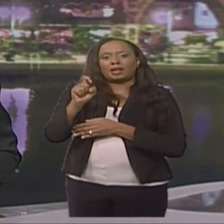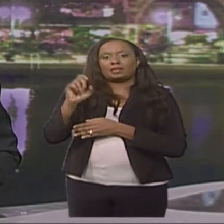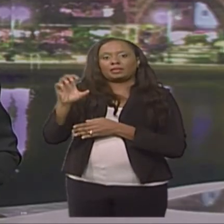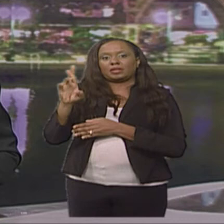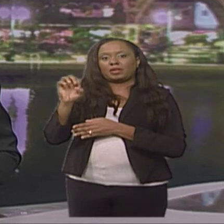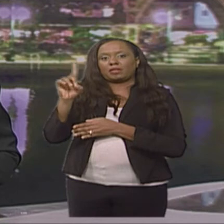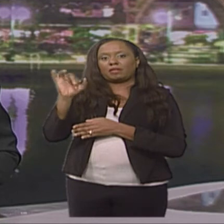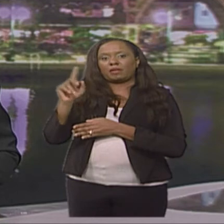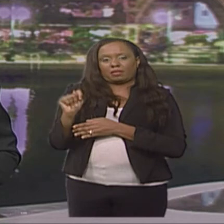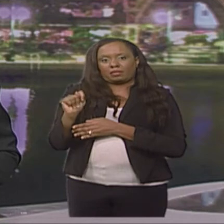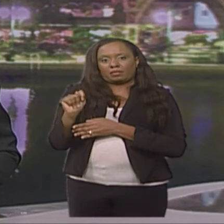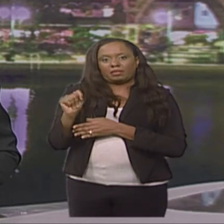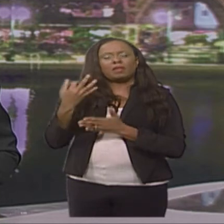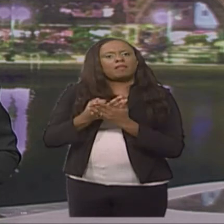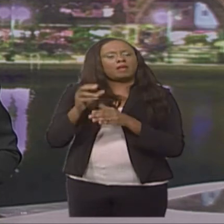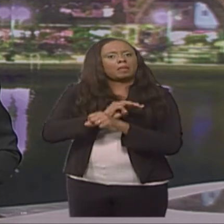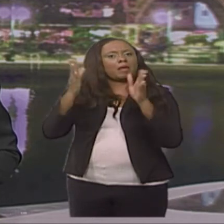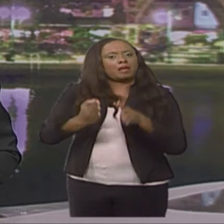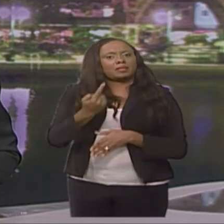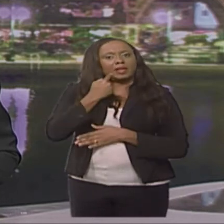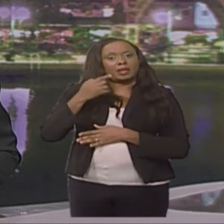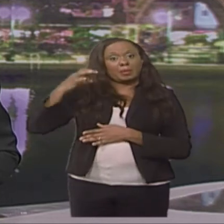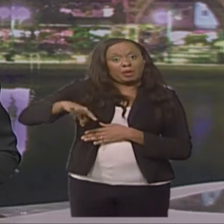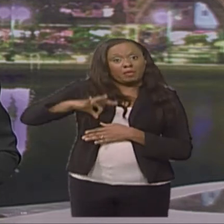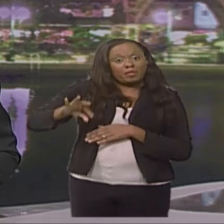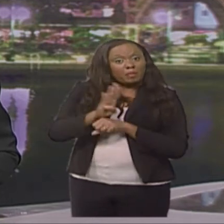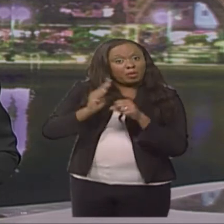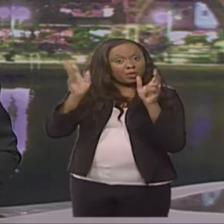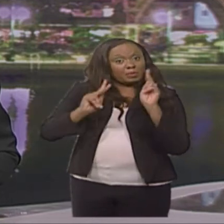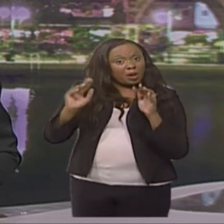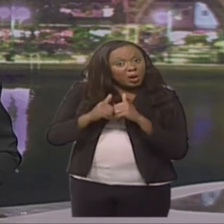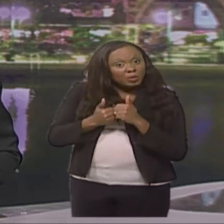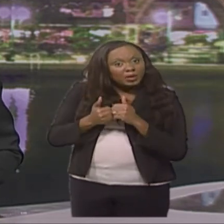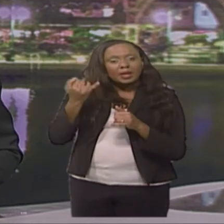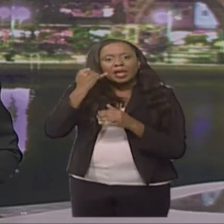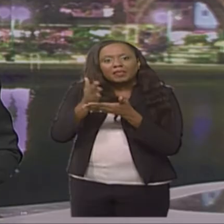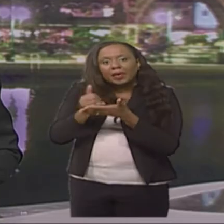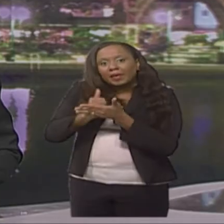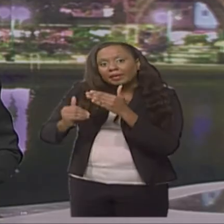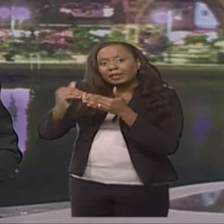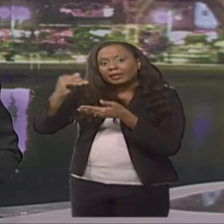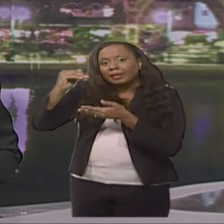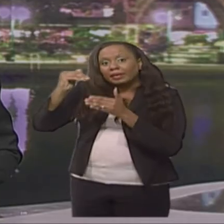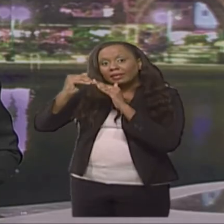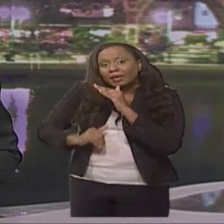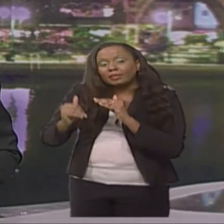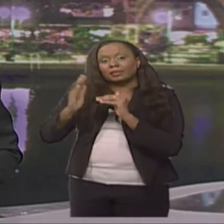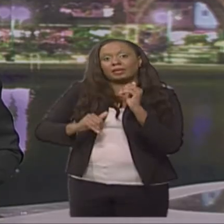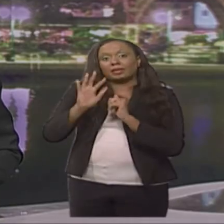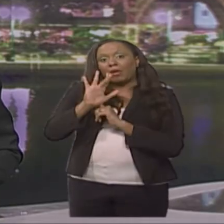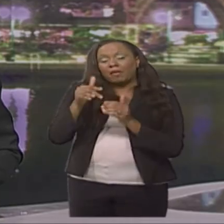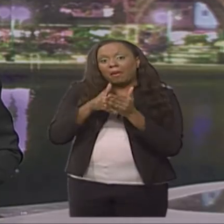Chris Sinclair says this will benefit Barbadians earning less than $25,000 a year. He says while the economy is not where it should